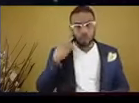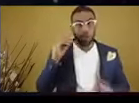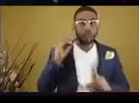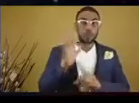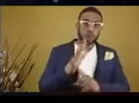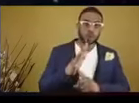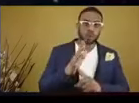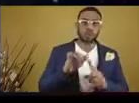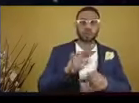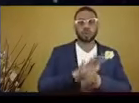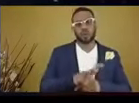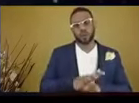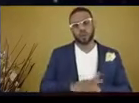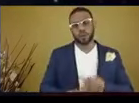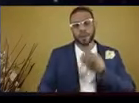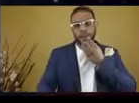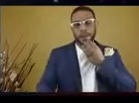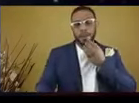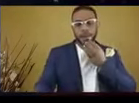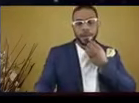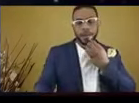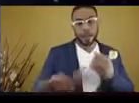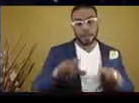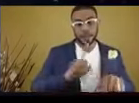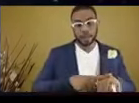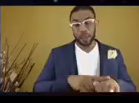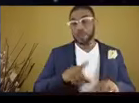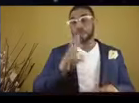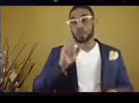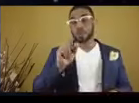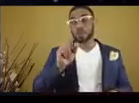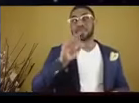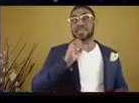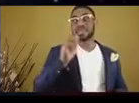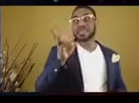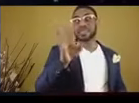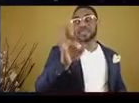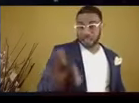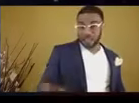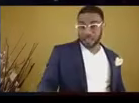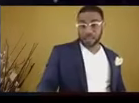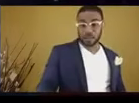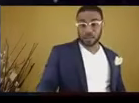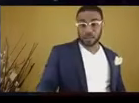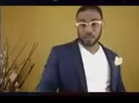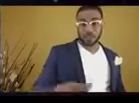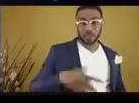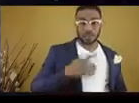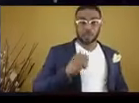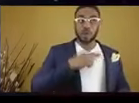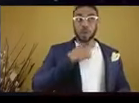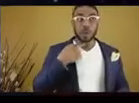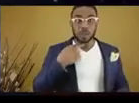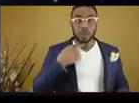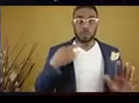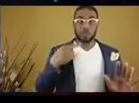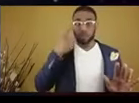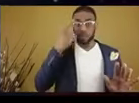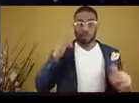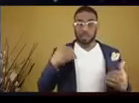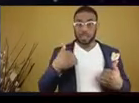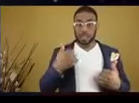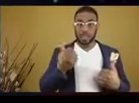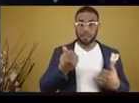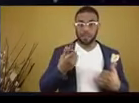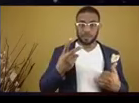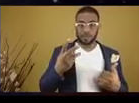to COVID-19. At the time, she was 69 and she felt she was at risk because she had a couple of